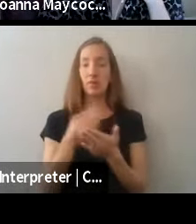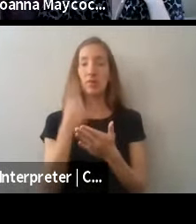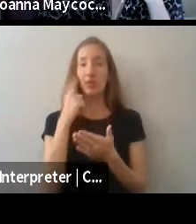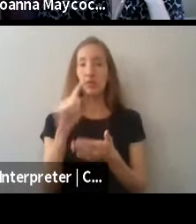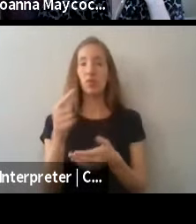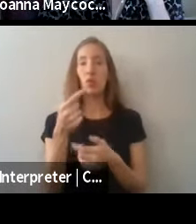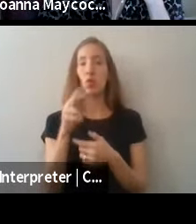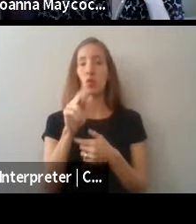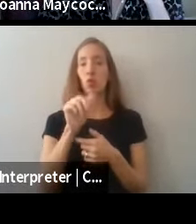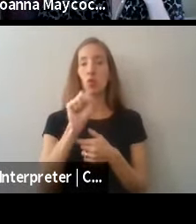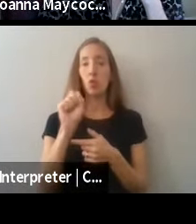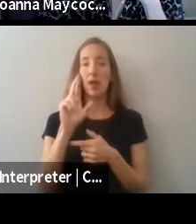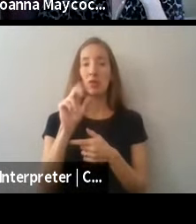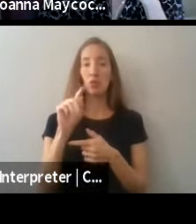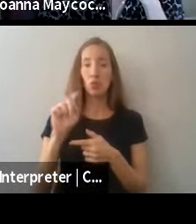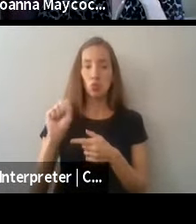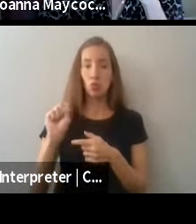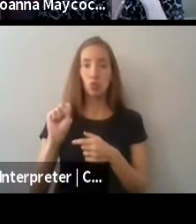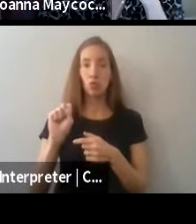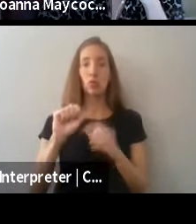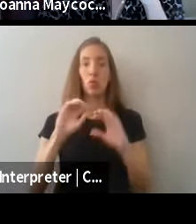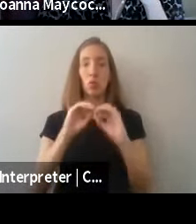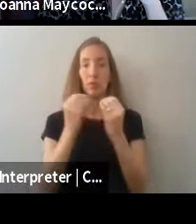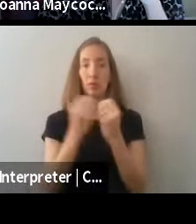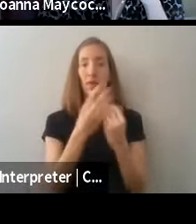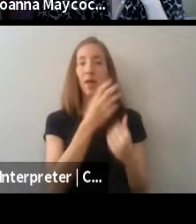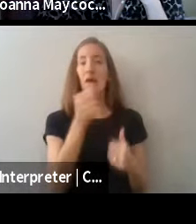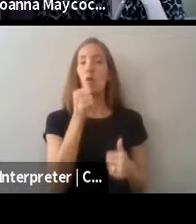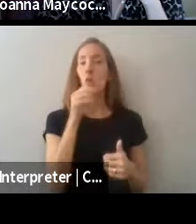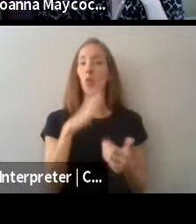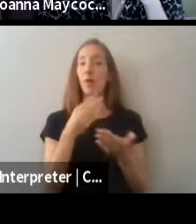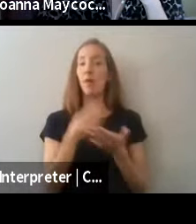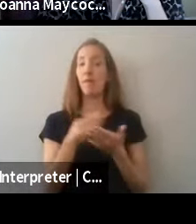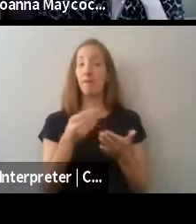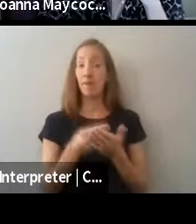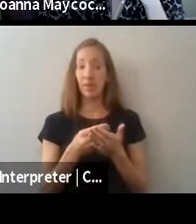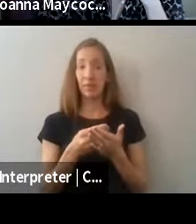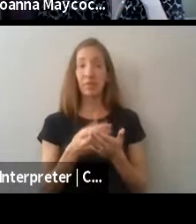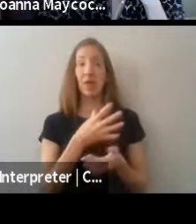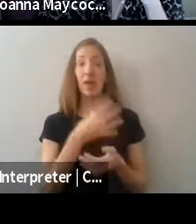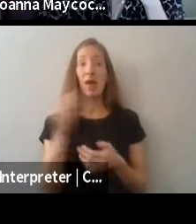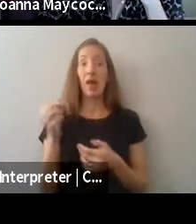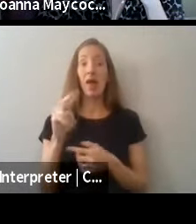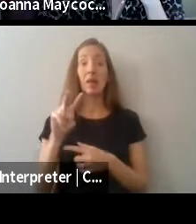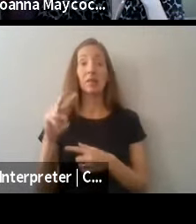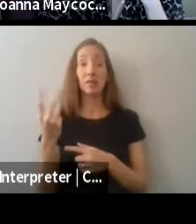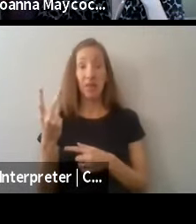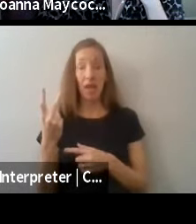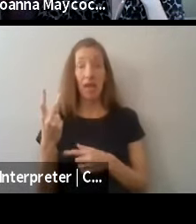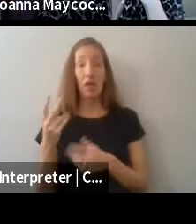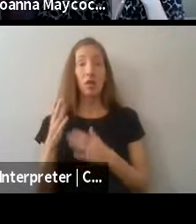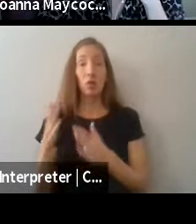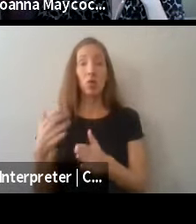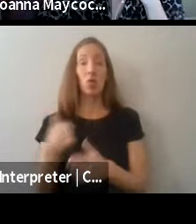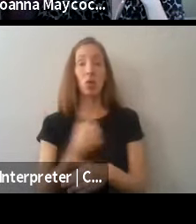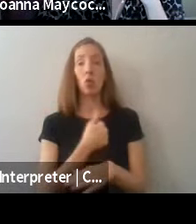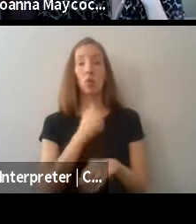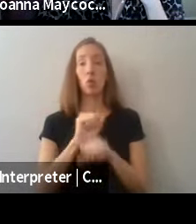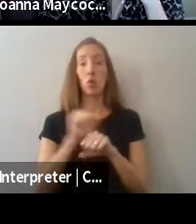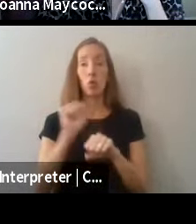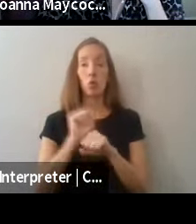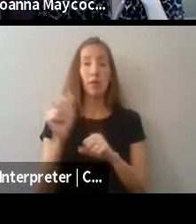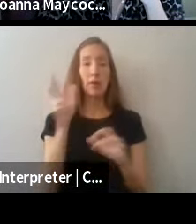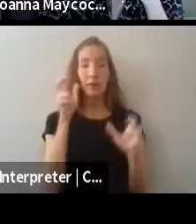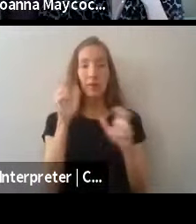funds. And the second stream of work was listening to our partners' needs and answering